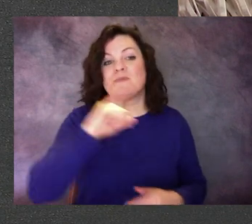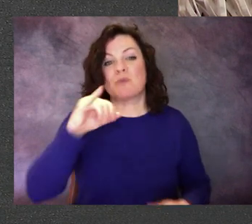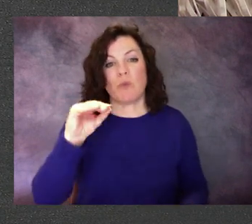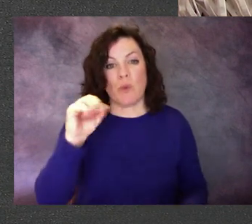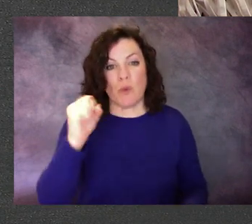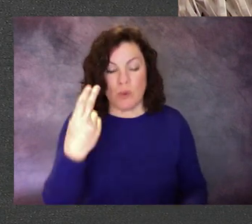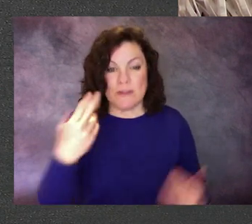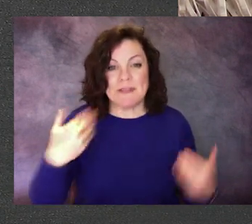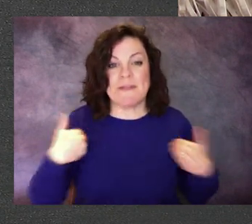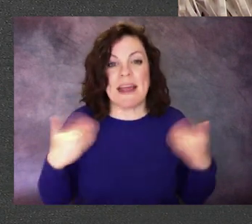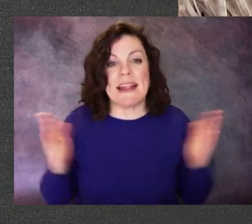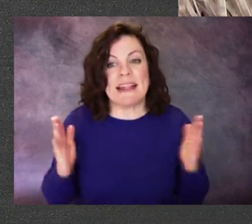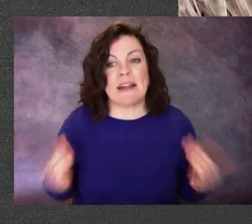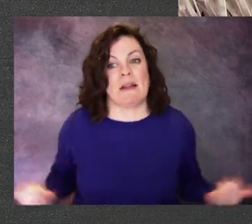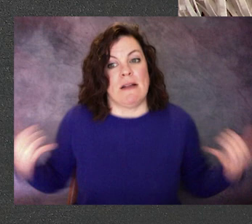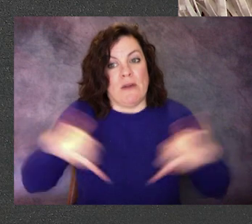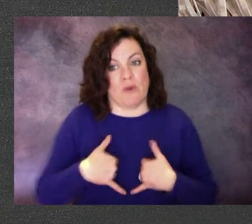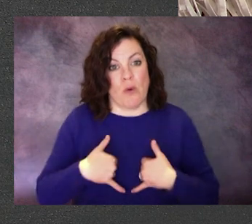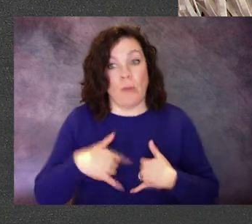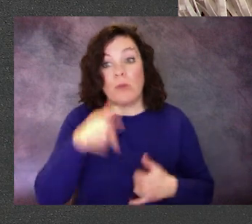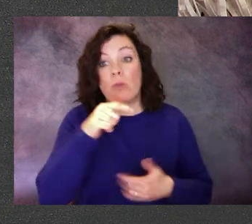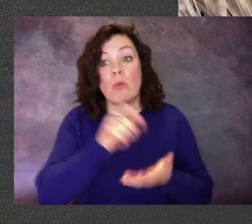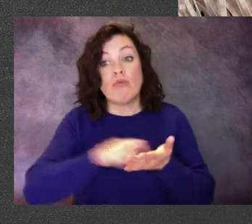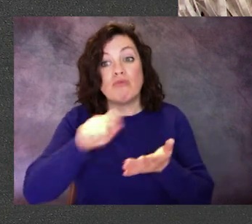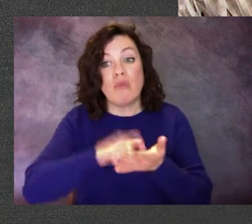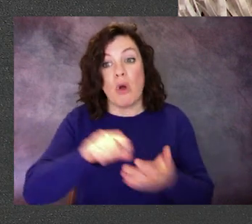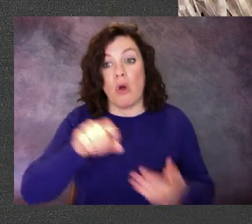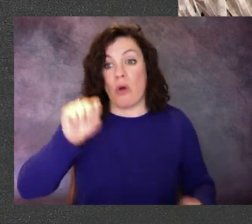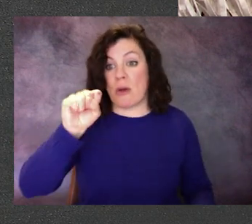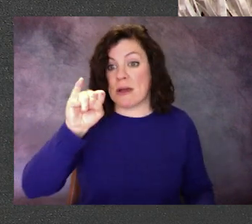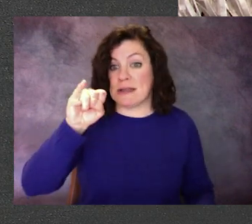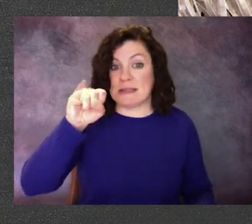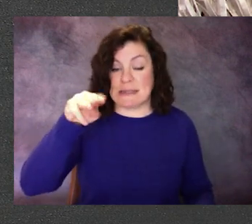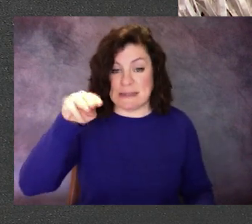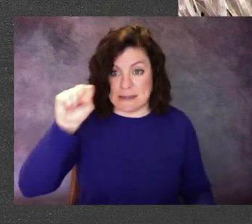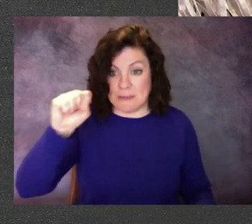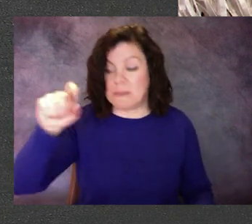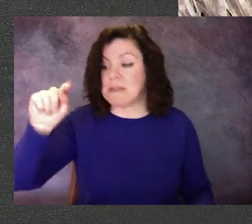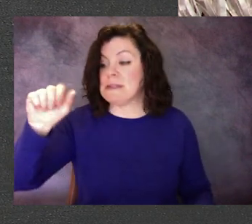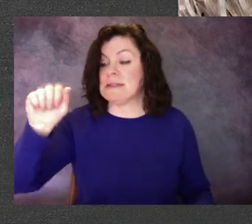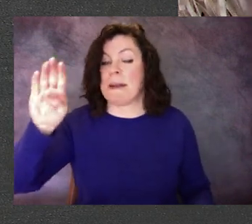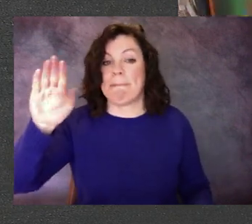Little Overcoat. Author and illustrator Sims Tavik.